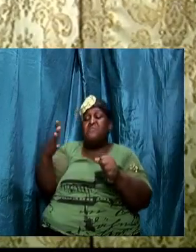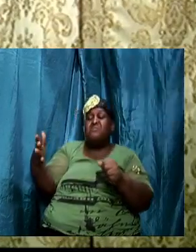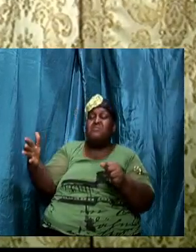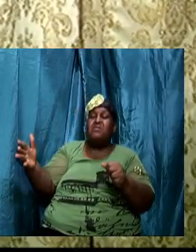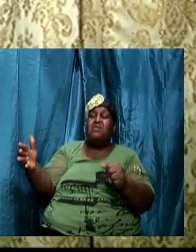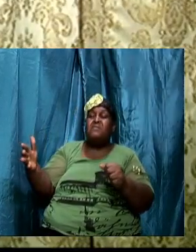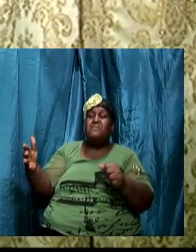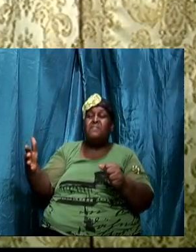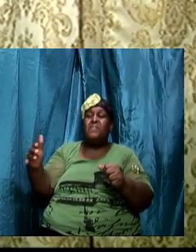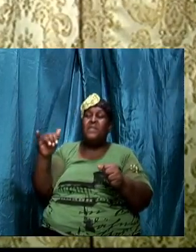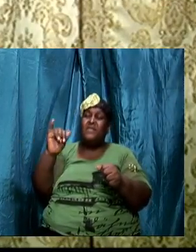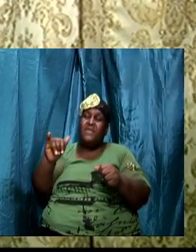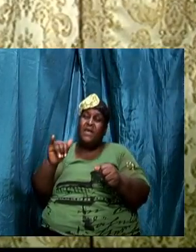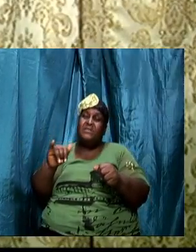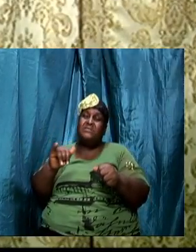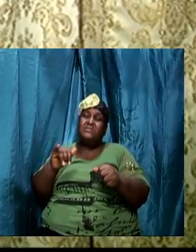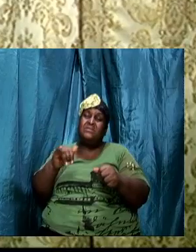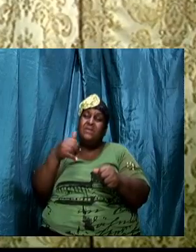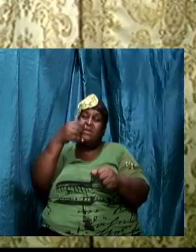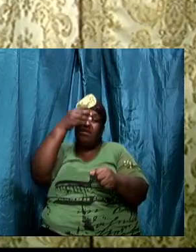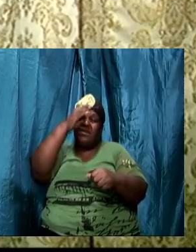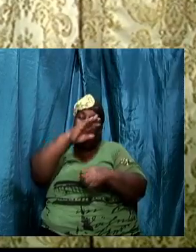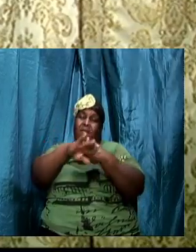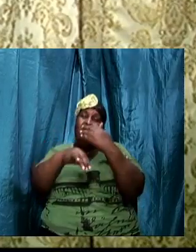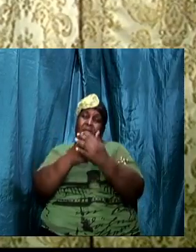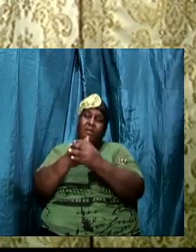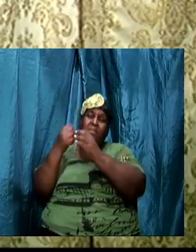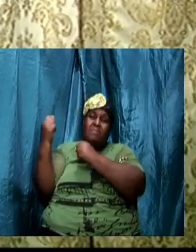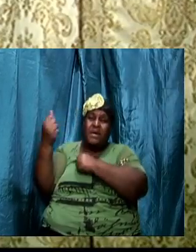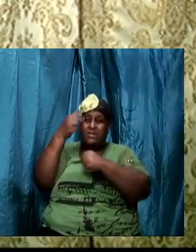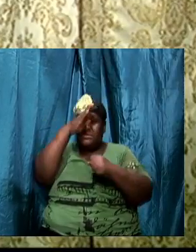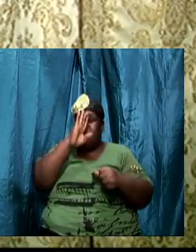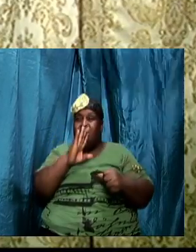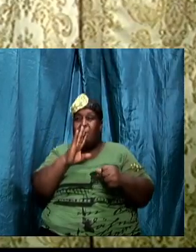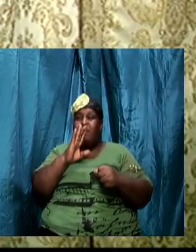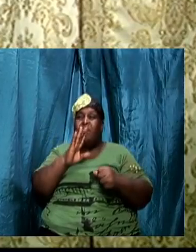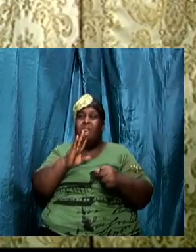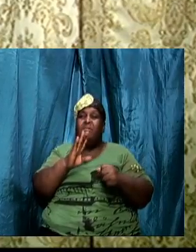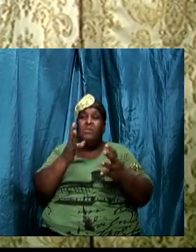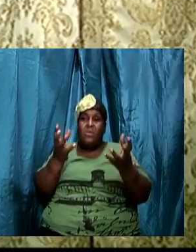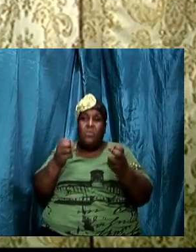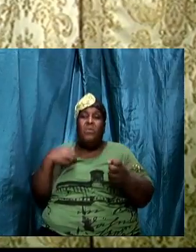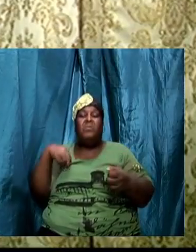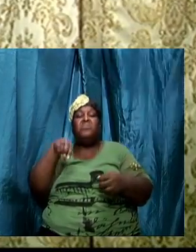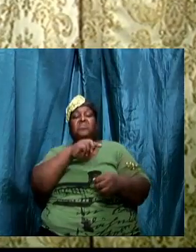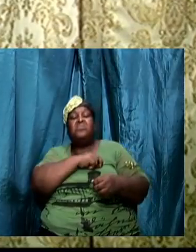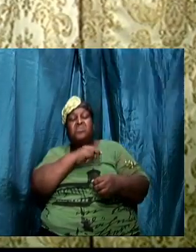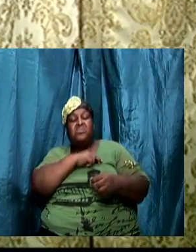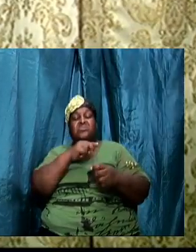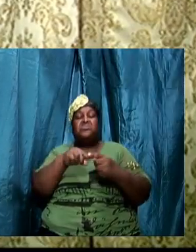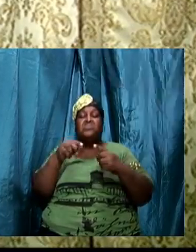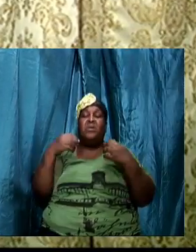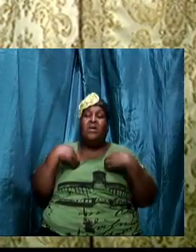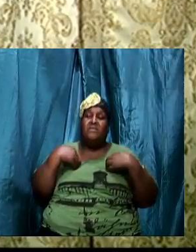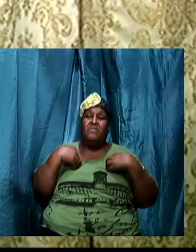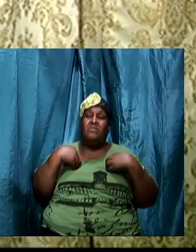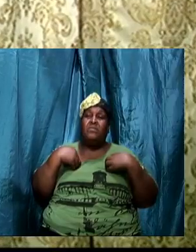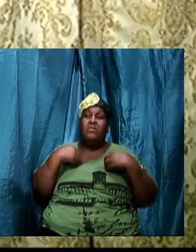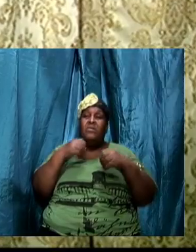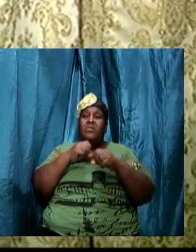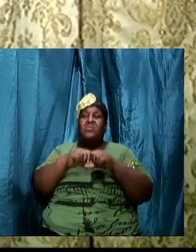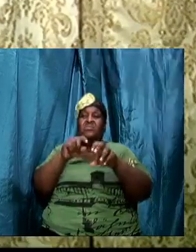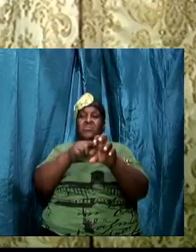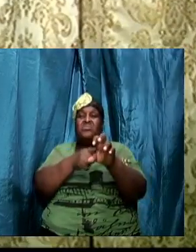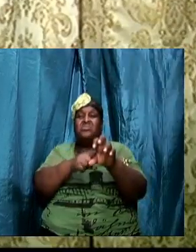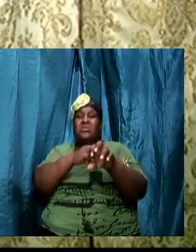everything that Almighty God would want us to have. And so, having started